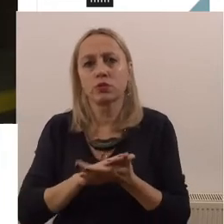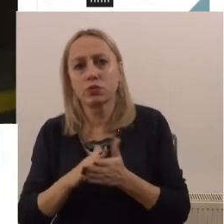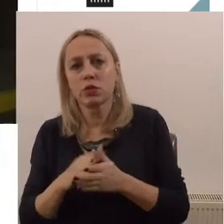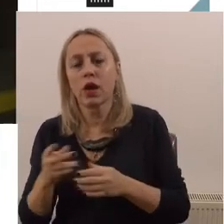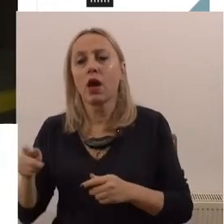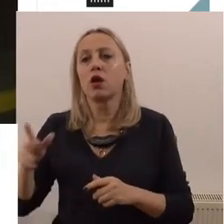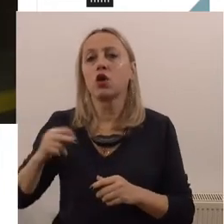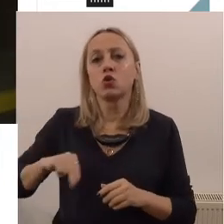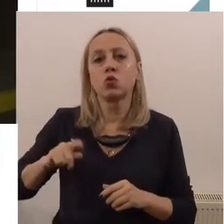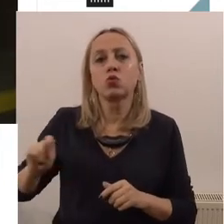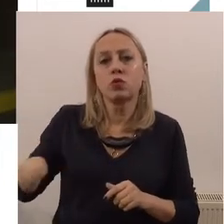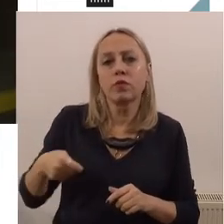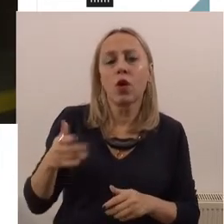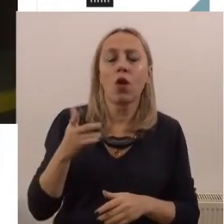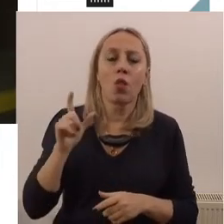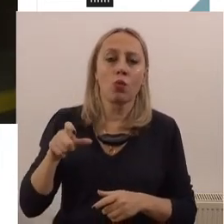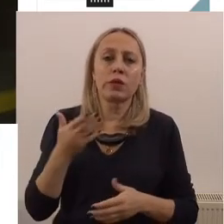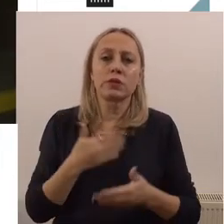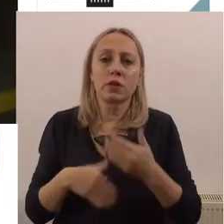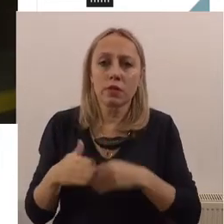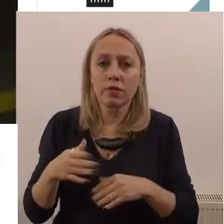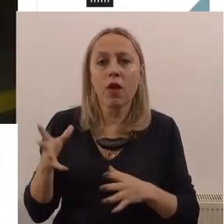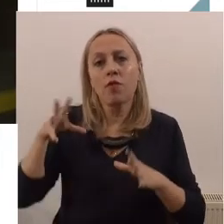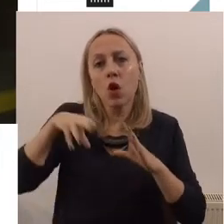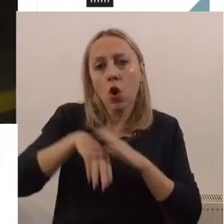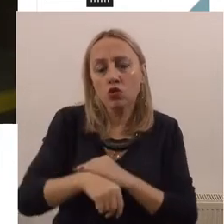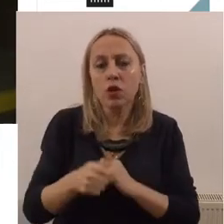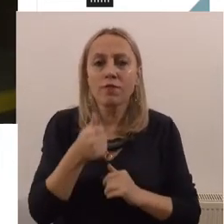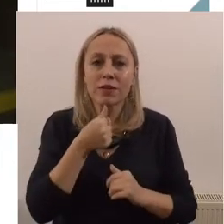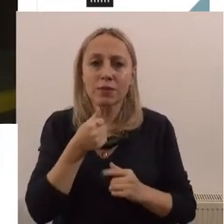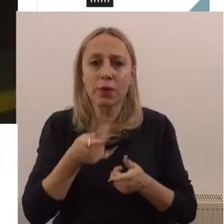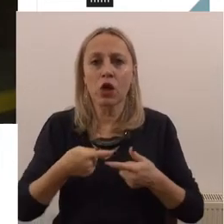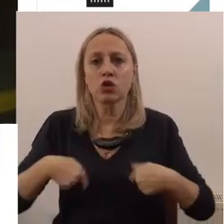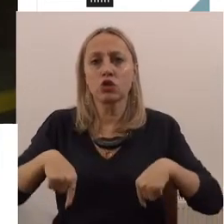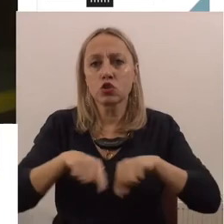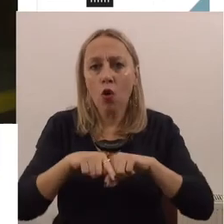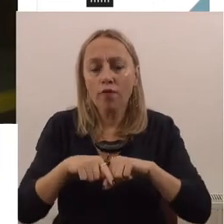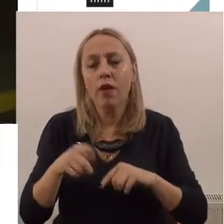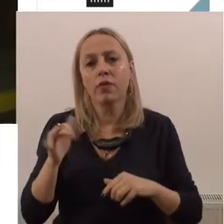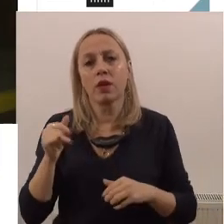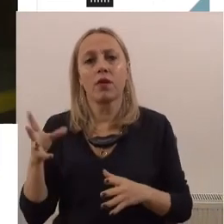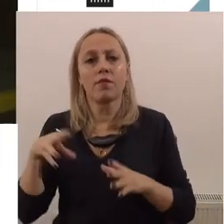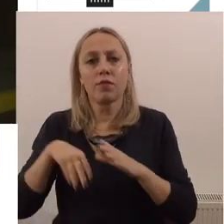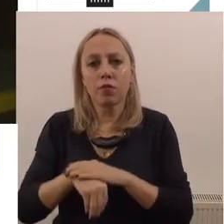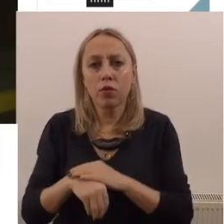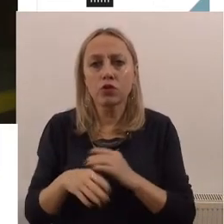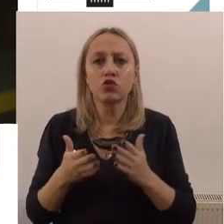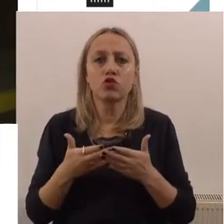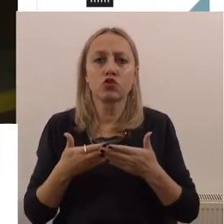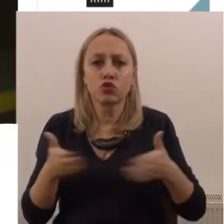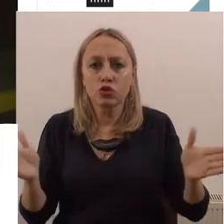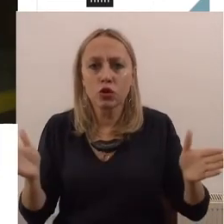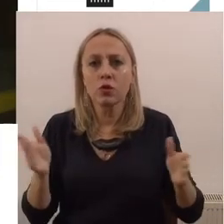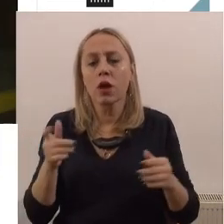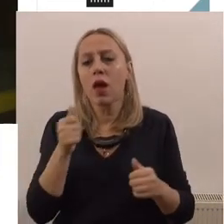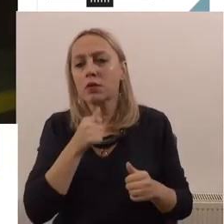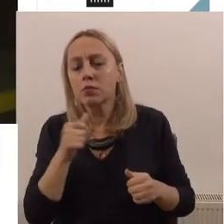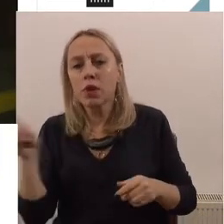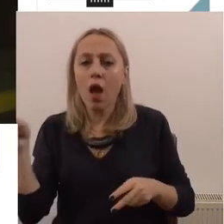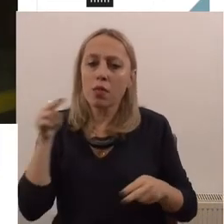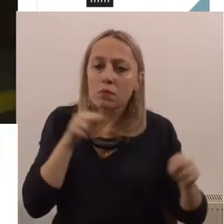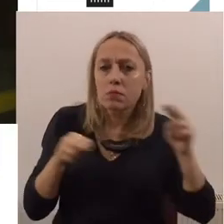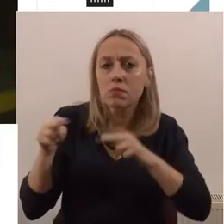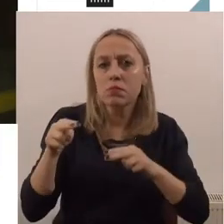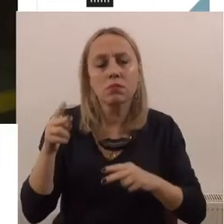cooperate with people and help people with disabilities get employed and bringing those people into the expert council.